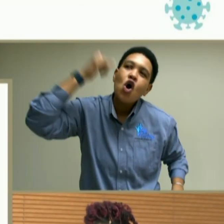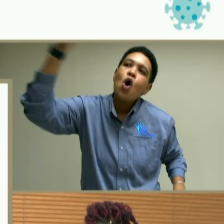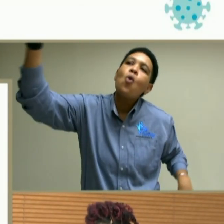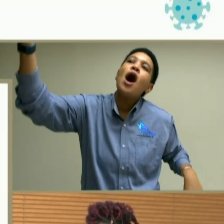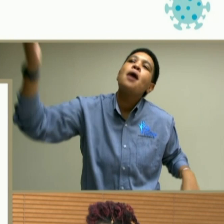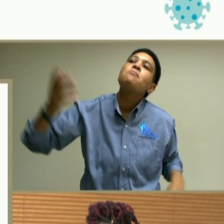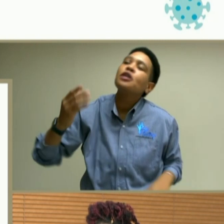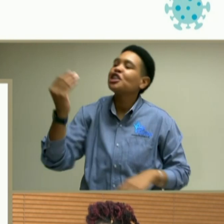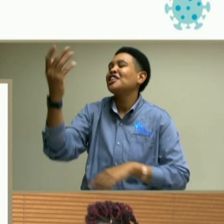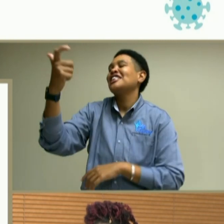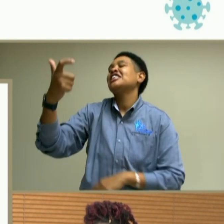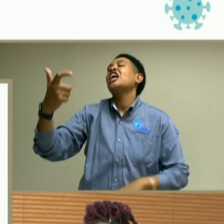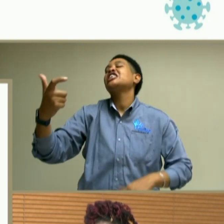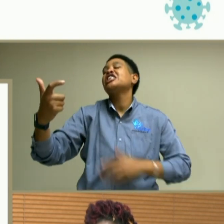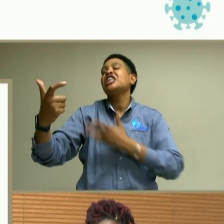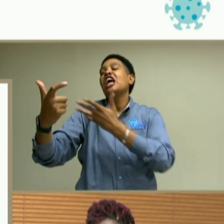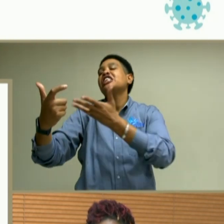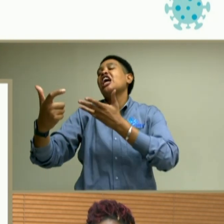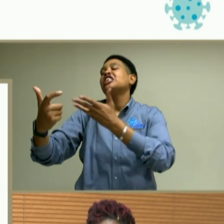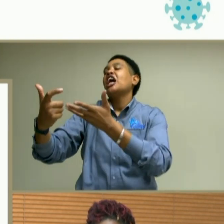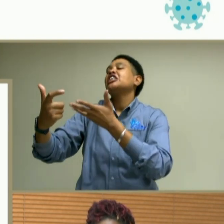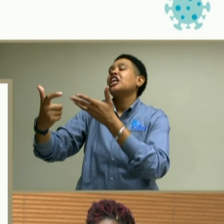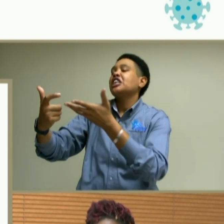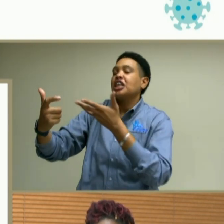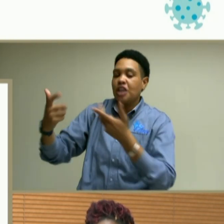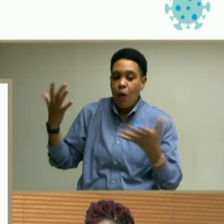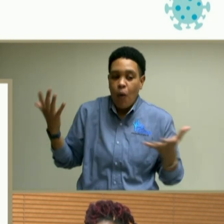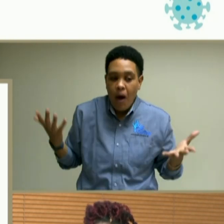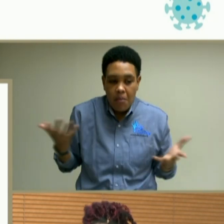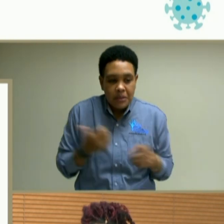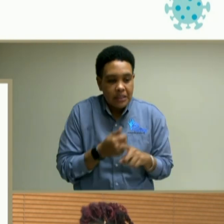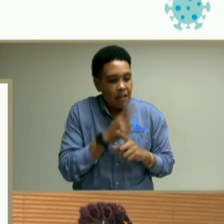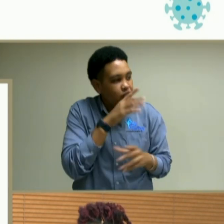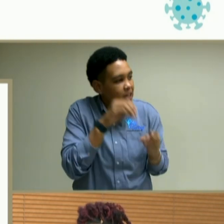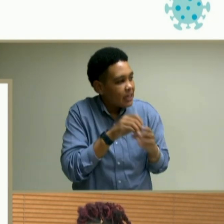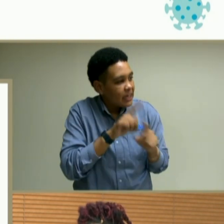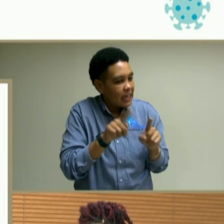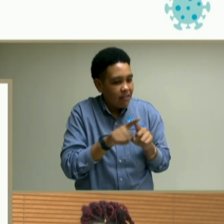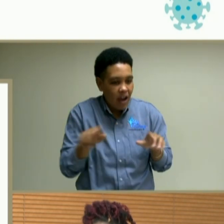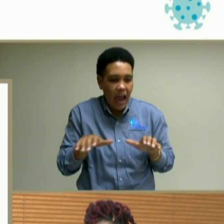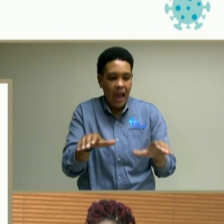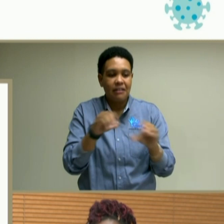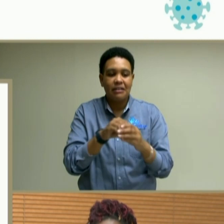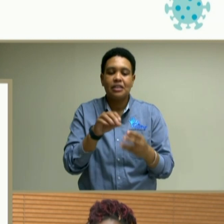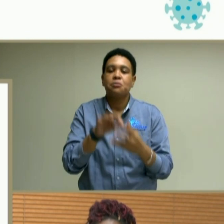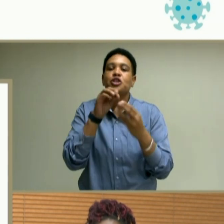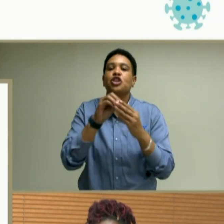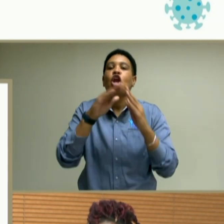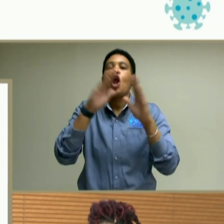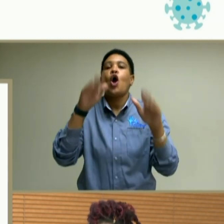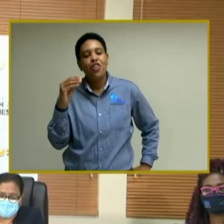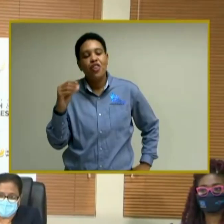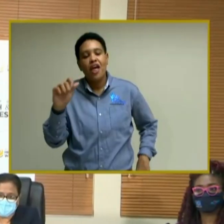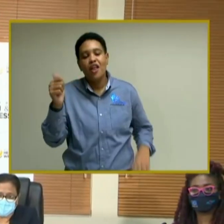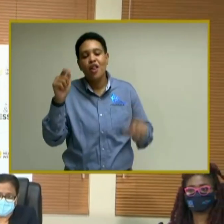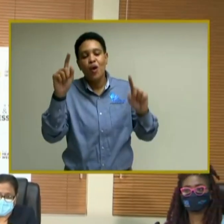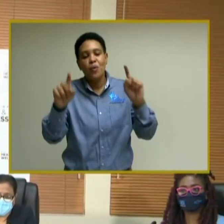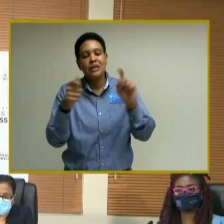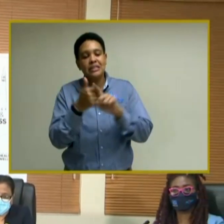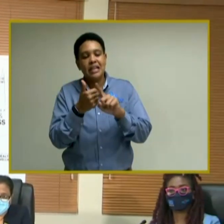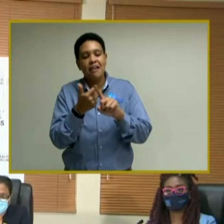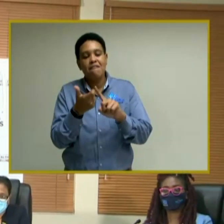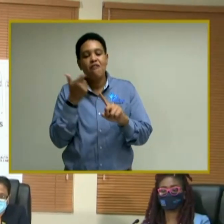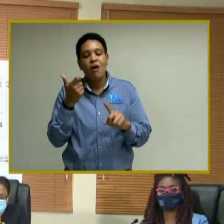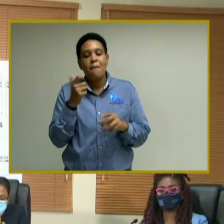close to you. And engage in more family activities, especially within the household, to decrease the stress. Dr.